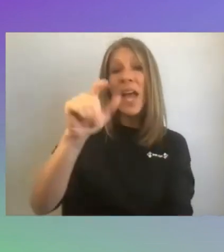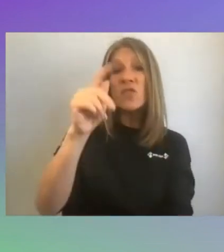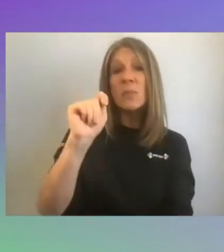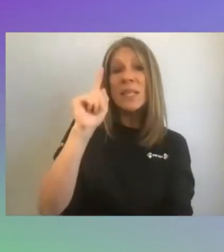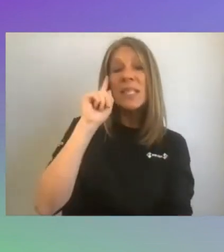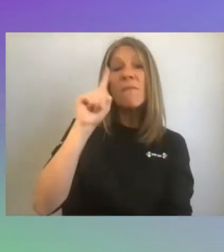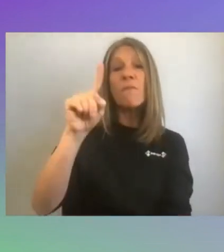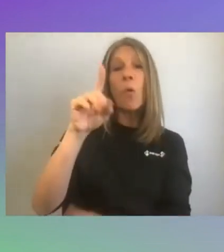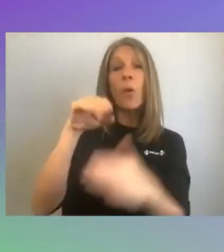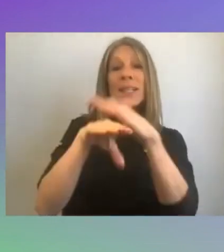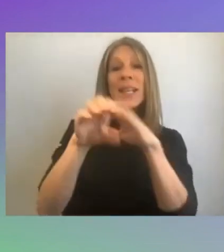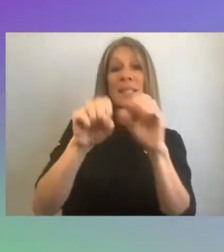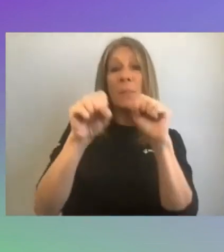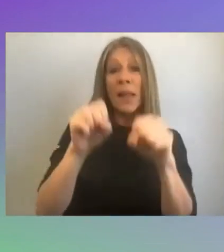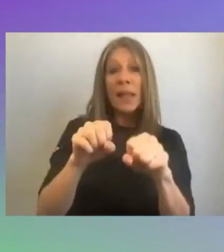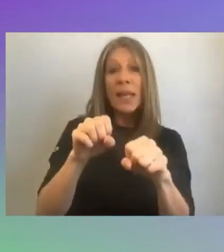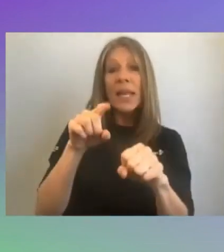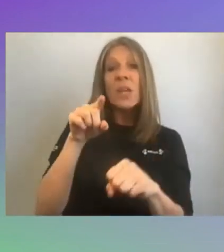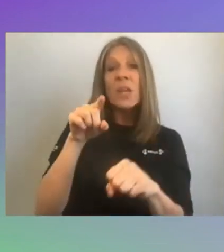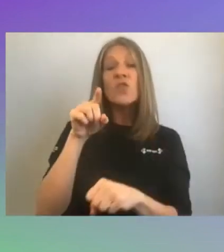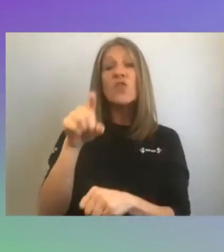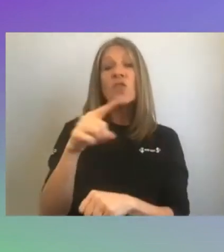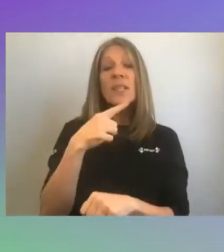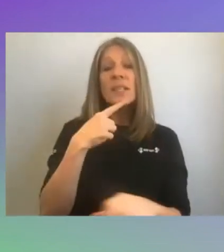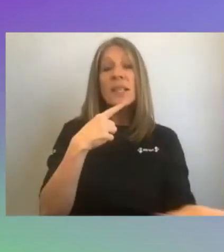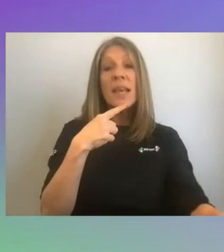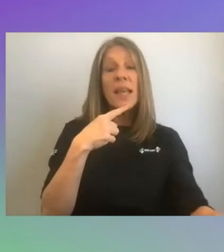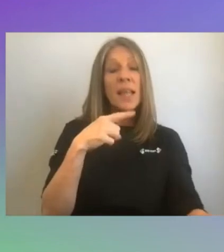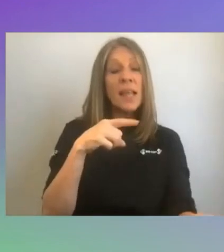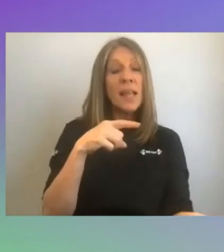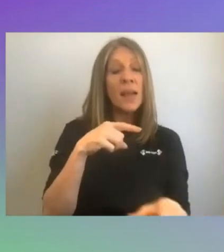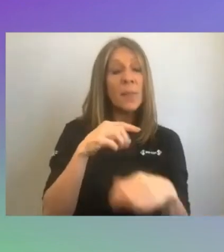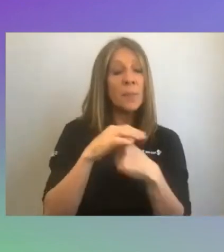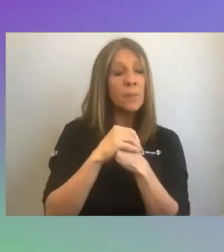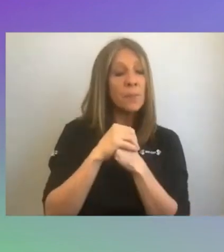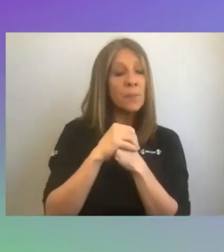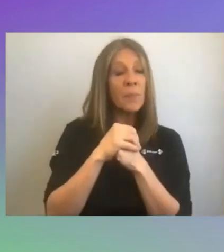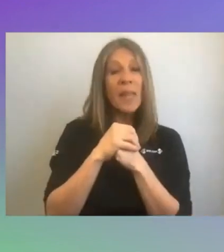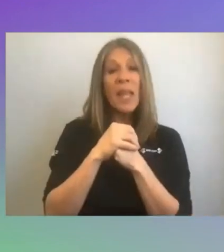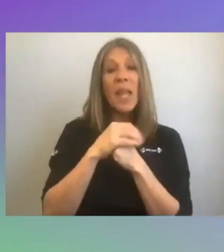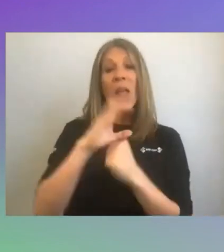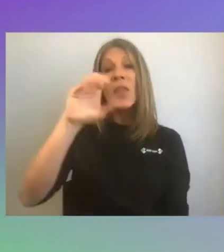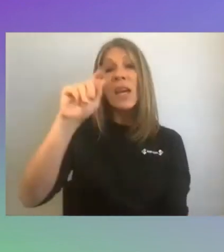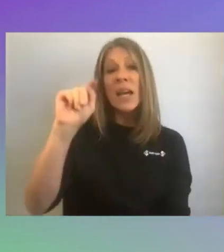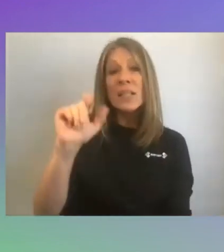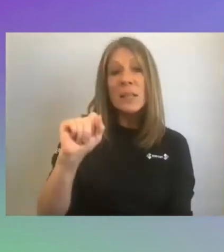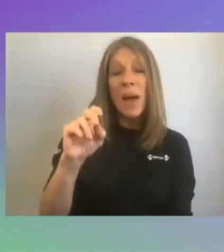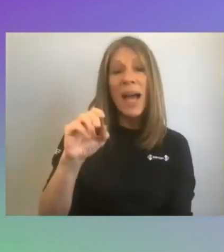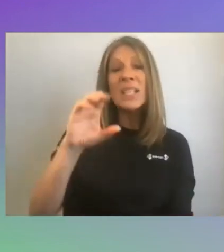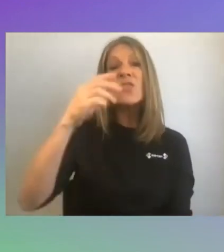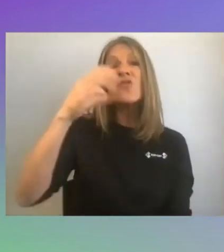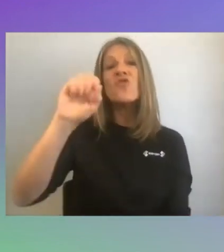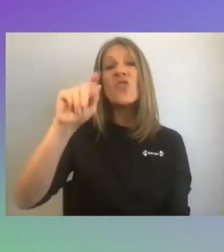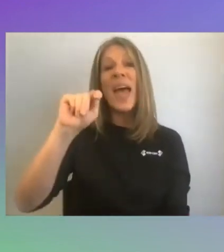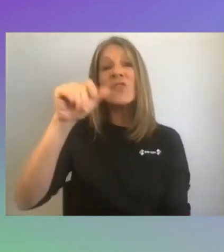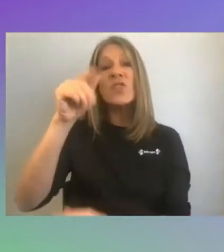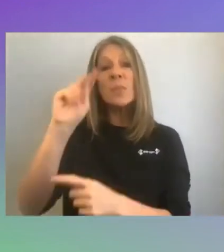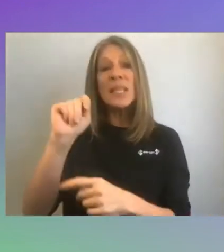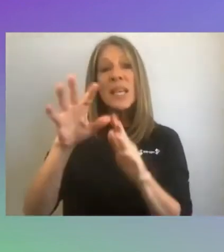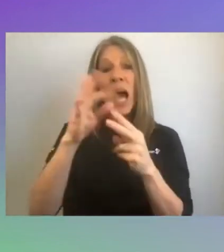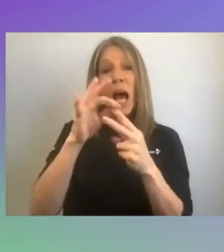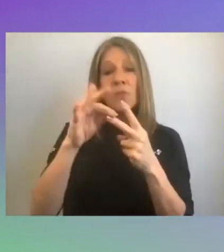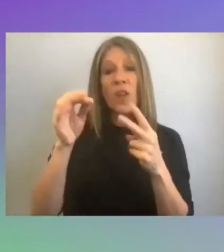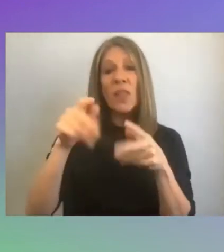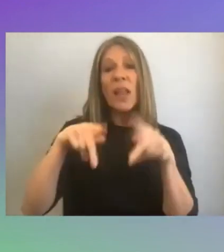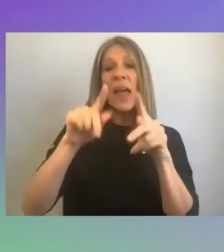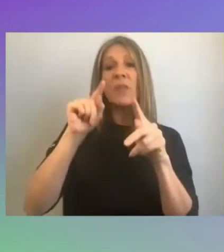accessibility? Angelica had said, let me find it back here, the customized ChatGPT option that allows you to give